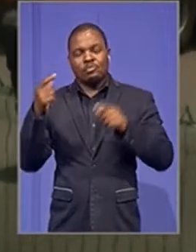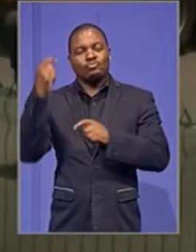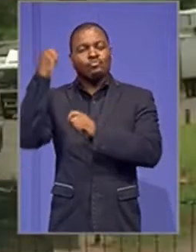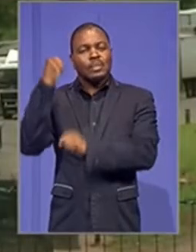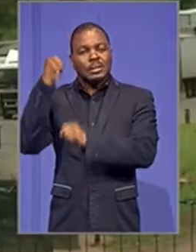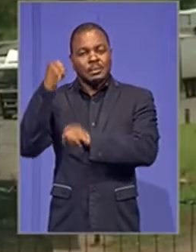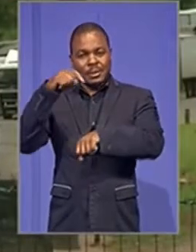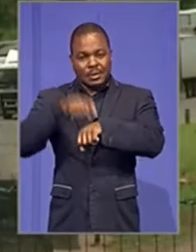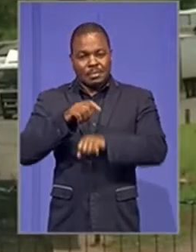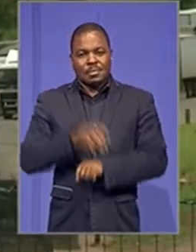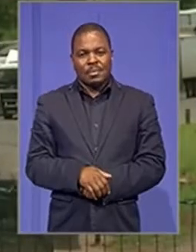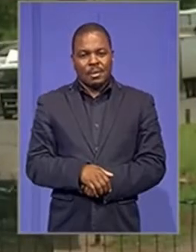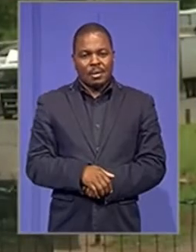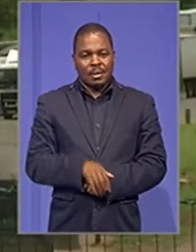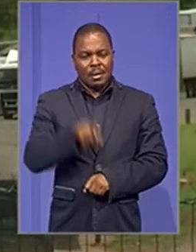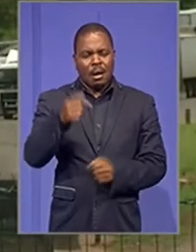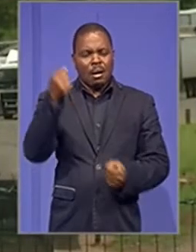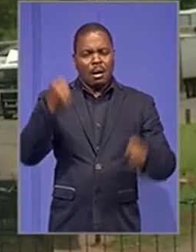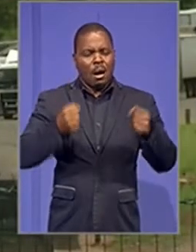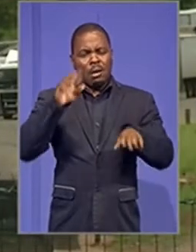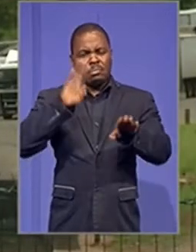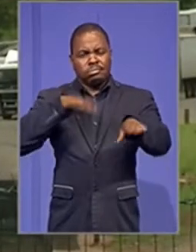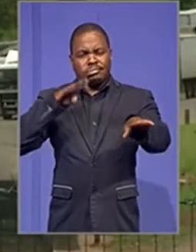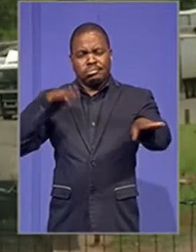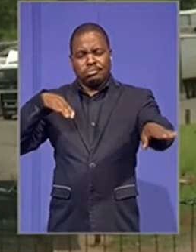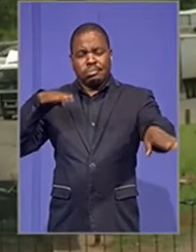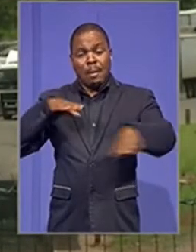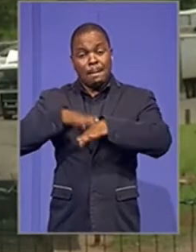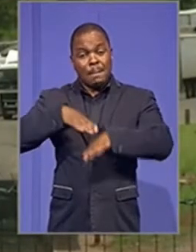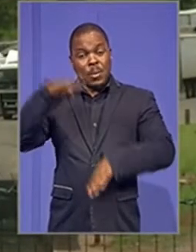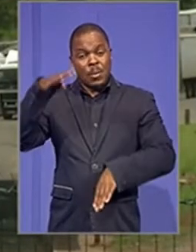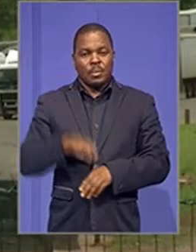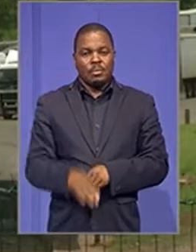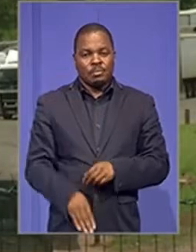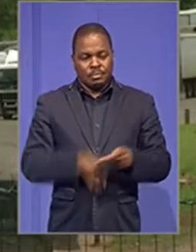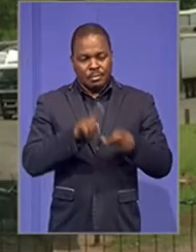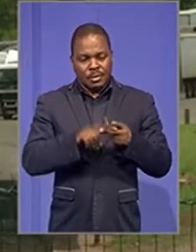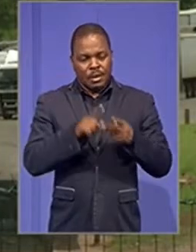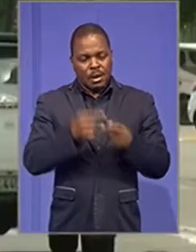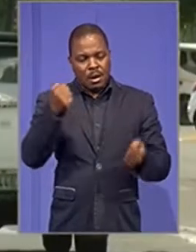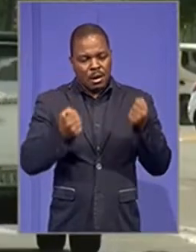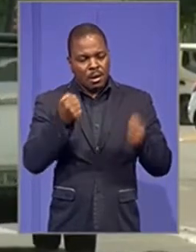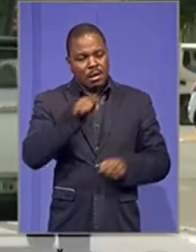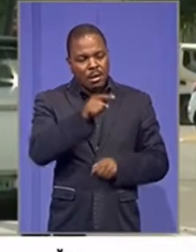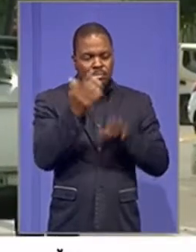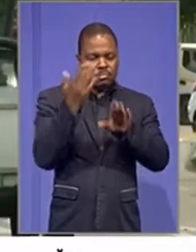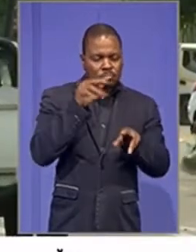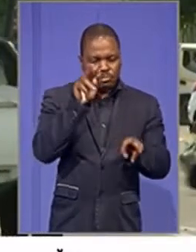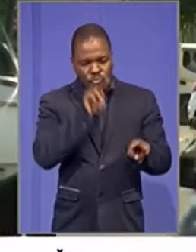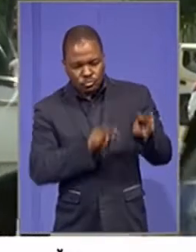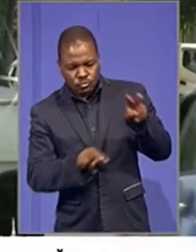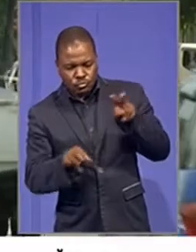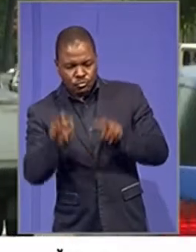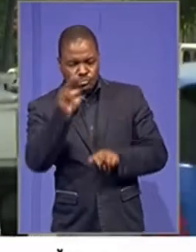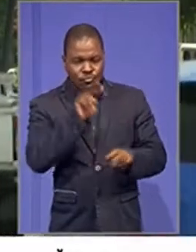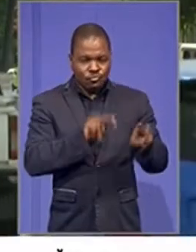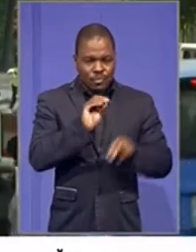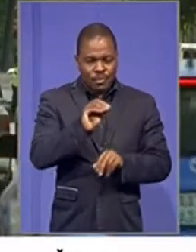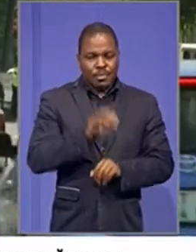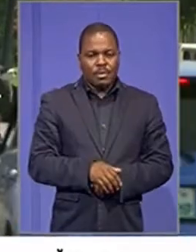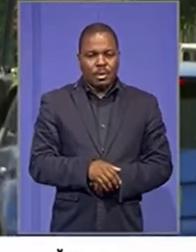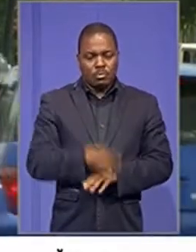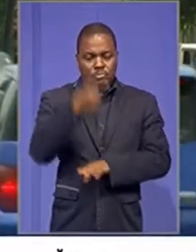Keresemose go bonagetše merala di emeteledi ya difatanaga nakong ya ge difatanaga di lekolwa ke balaolwa sephethephethe go ya le ka bašomi